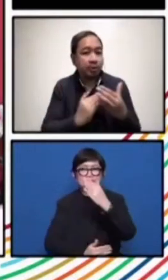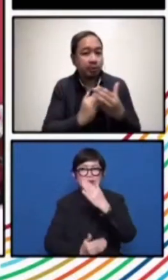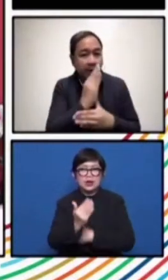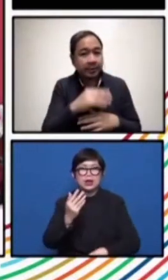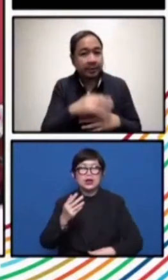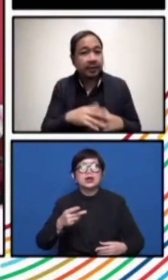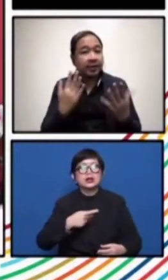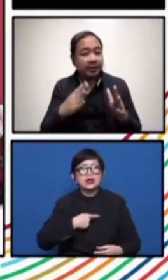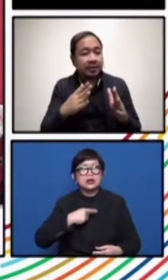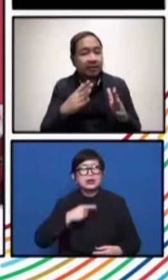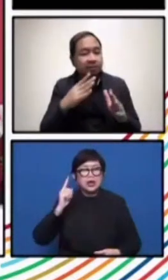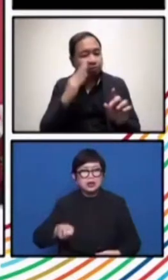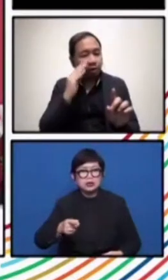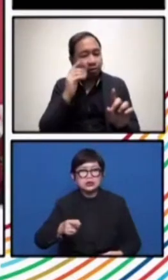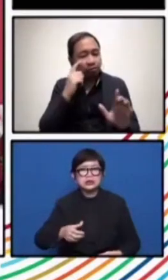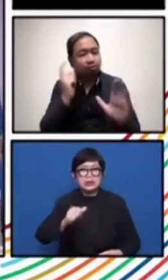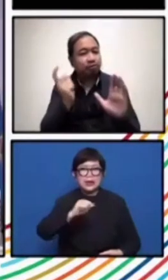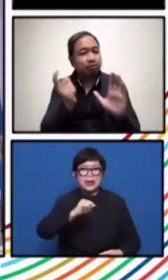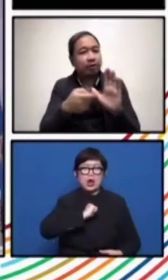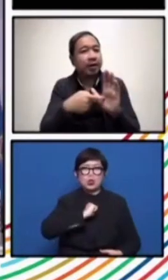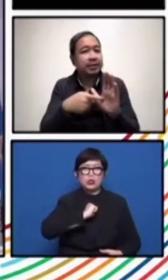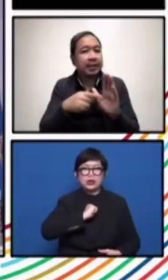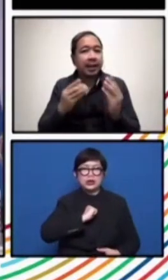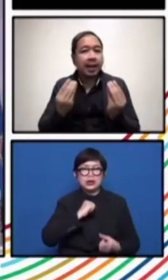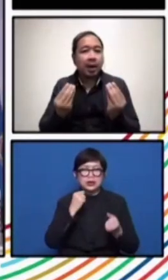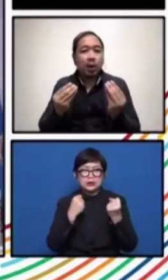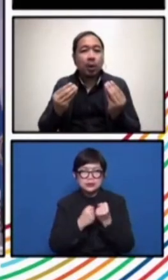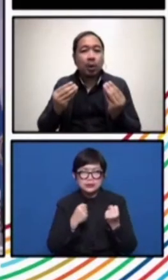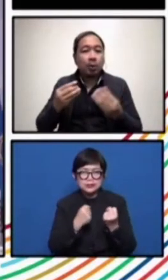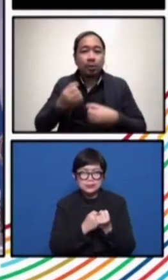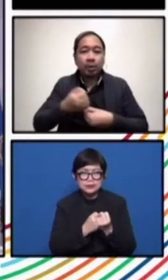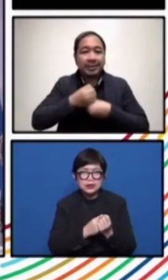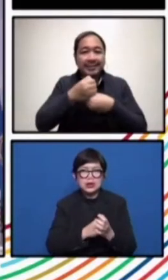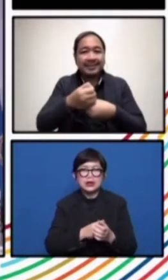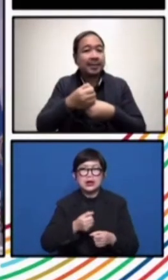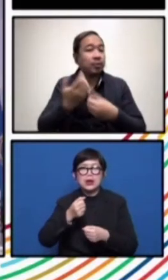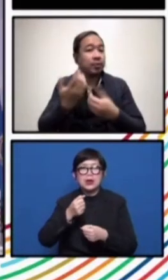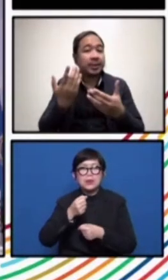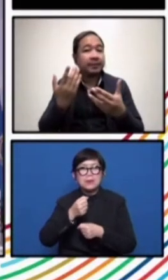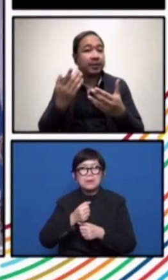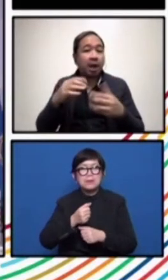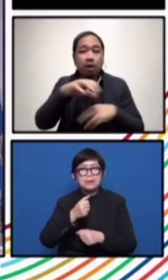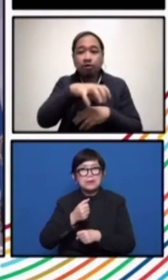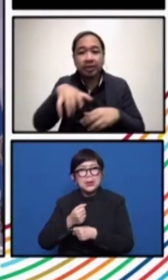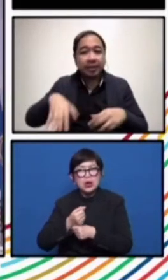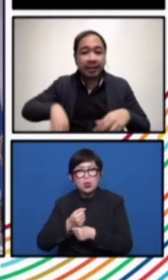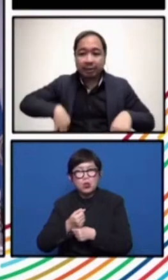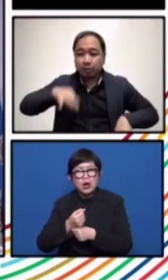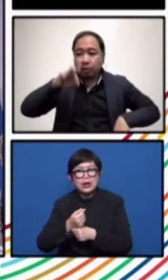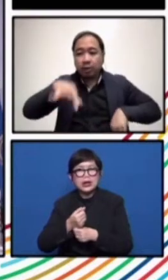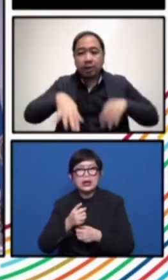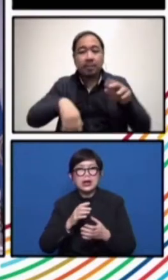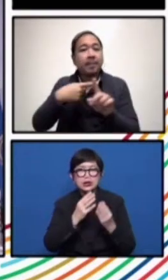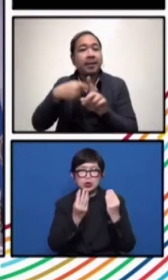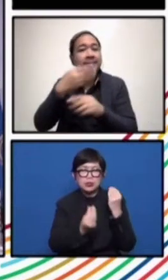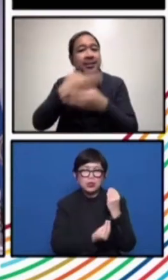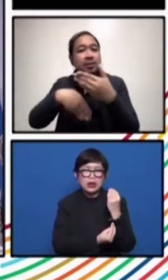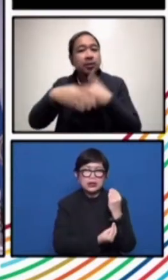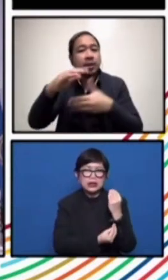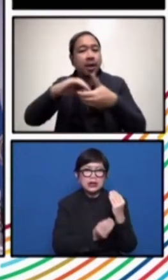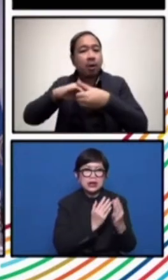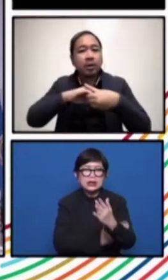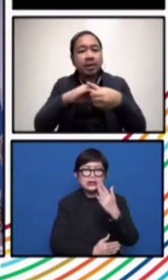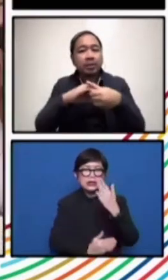contributions of the state representatives and the organizations of persons with disabilities and the UN is cap for their